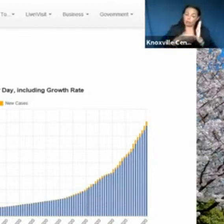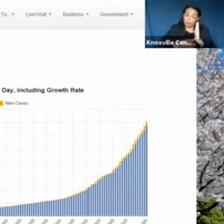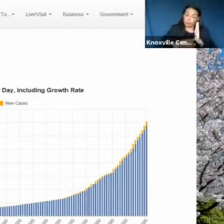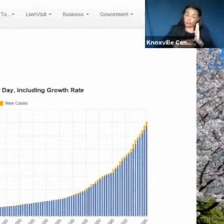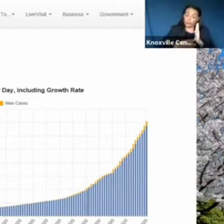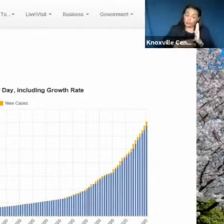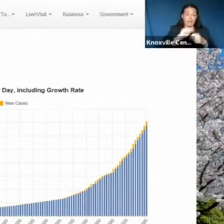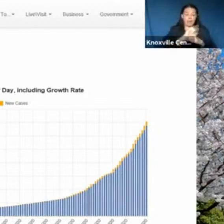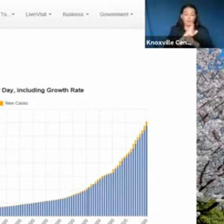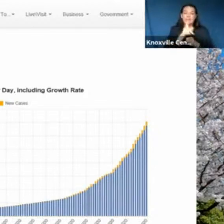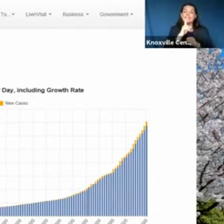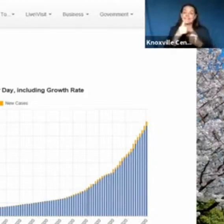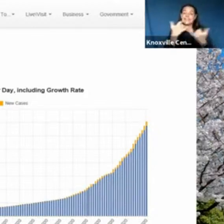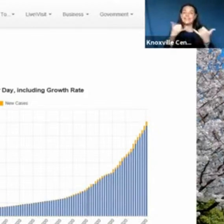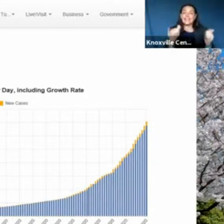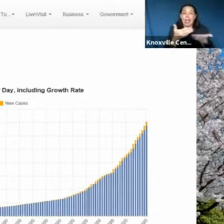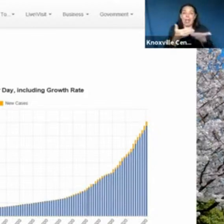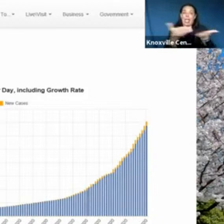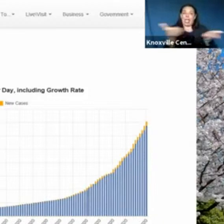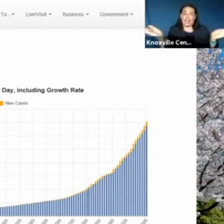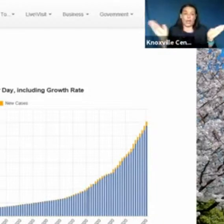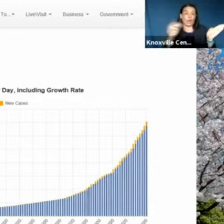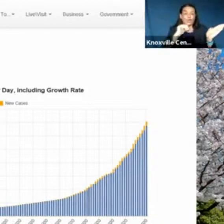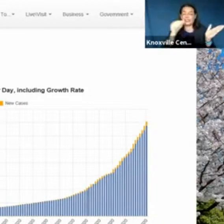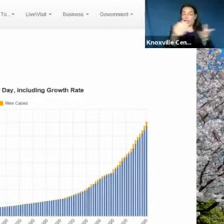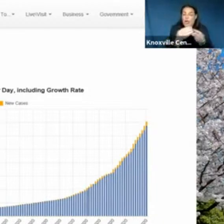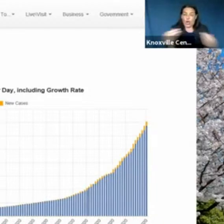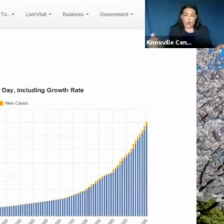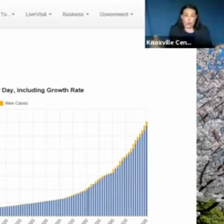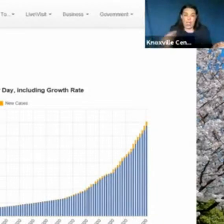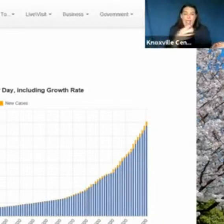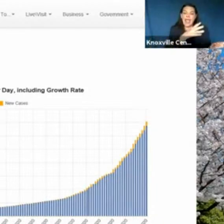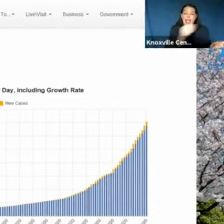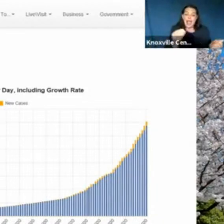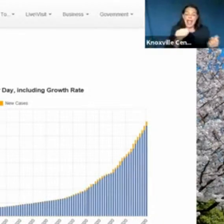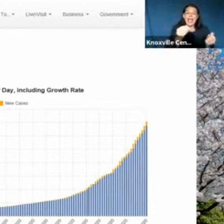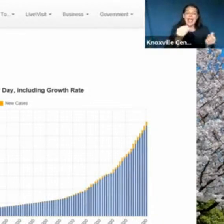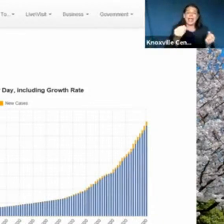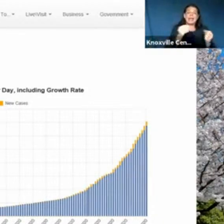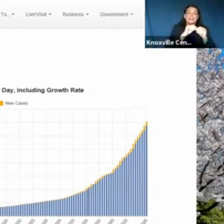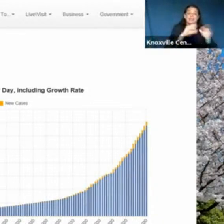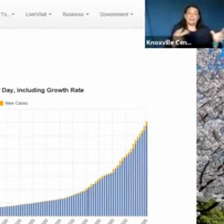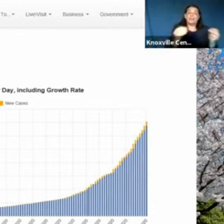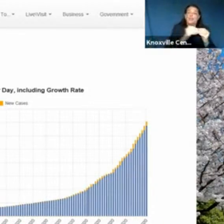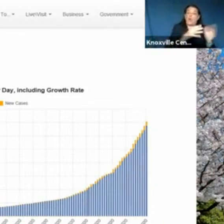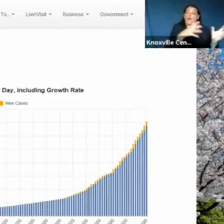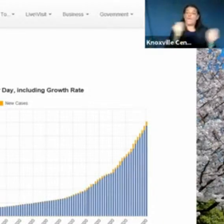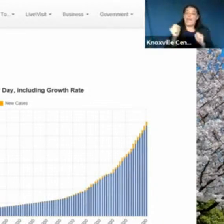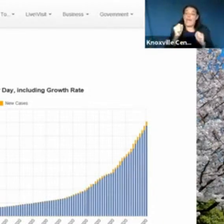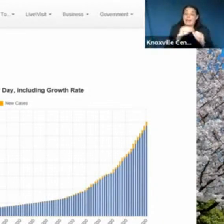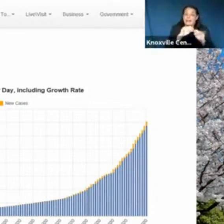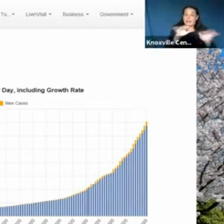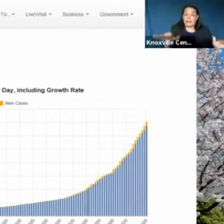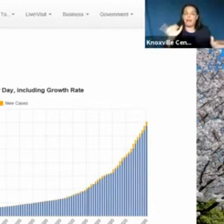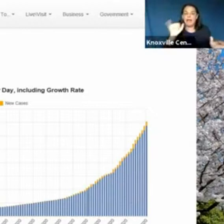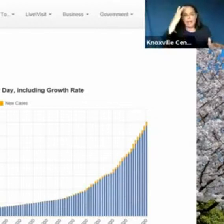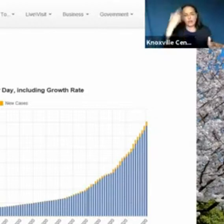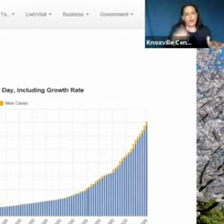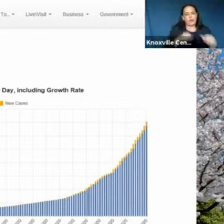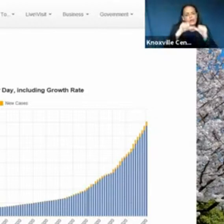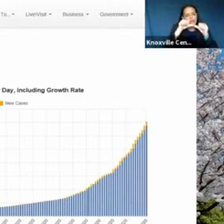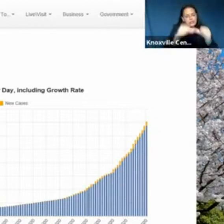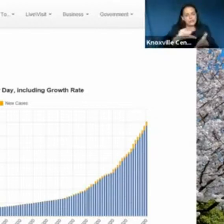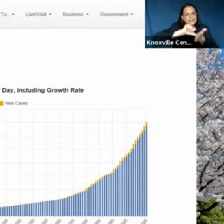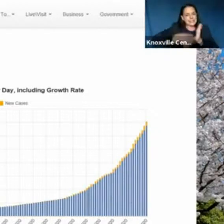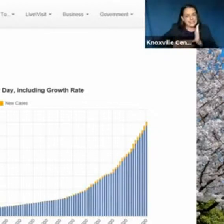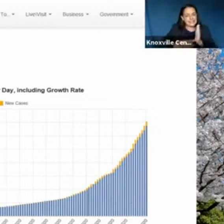very present in Knox County and increasing at a high rate. This is why we continue to reinforce the critical